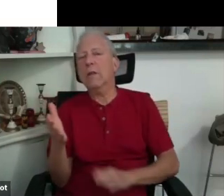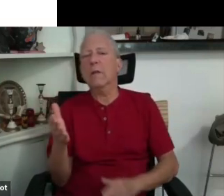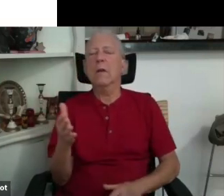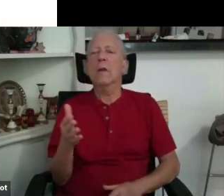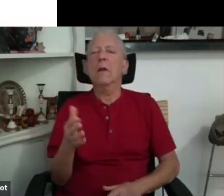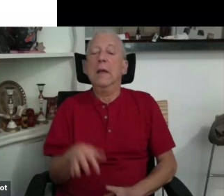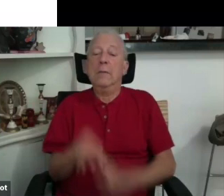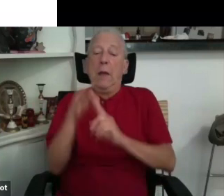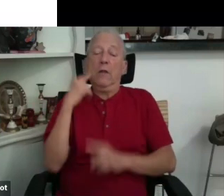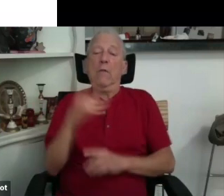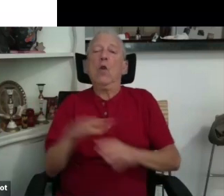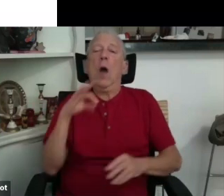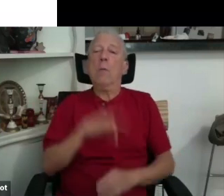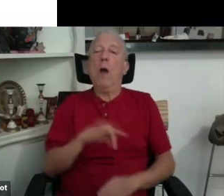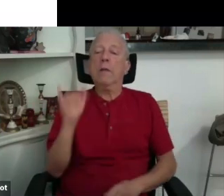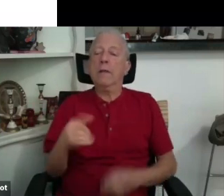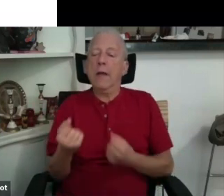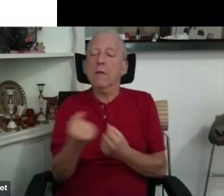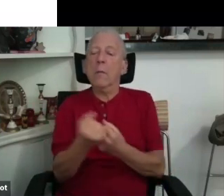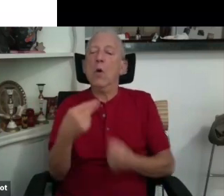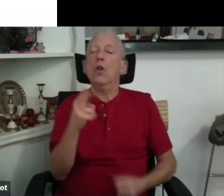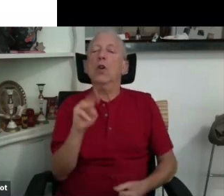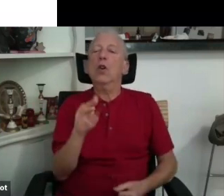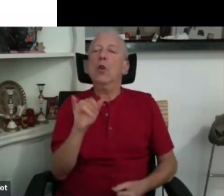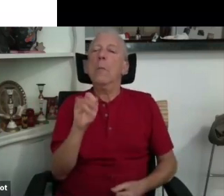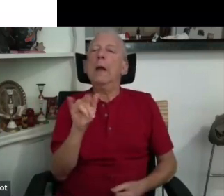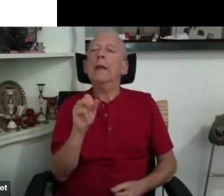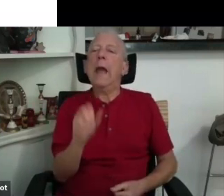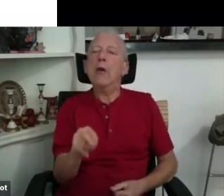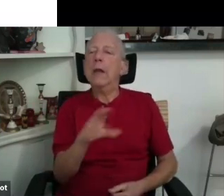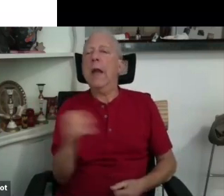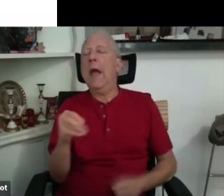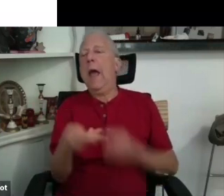especially nonprofits supporting humanitarian and migrant causes.